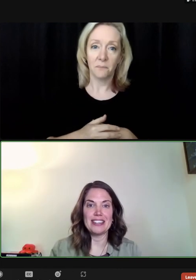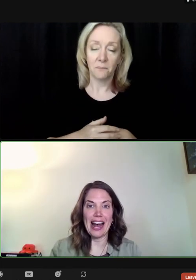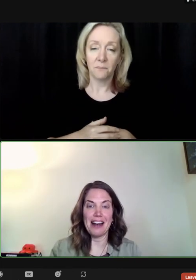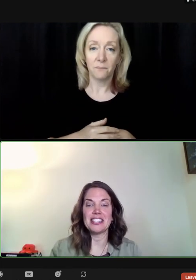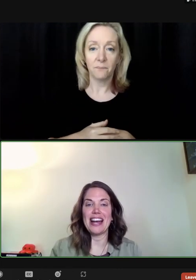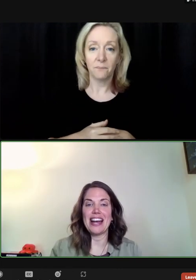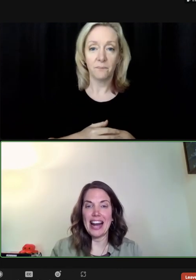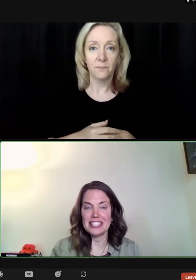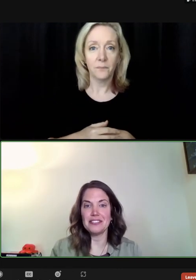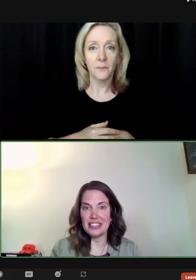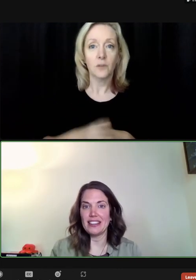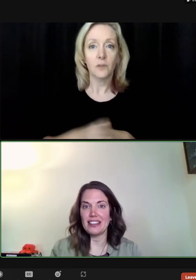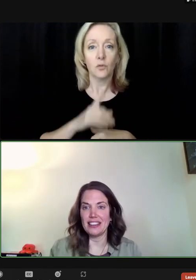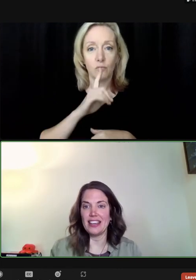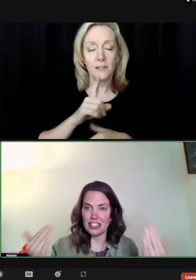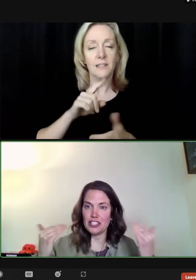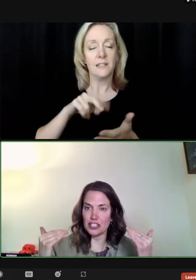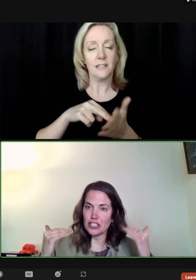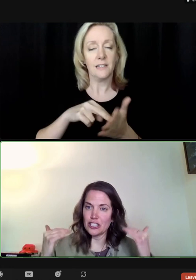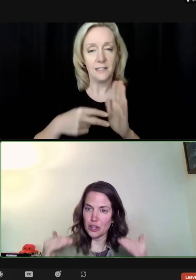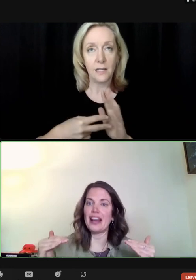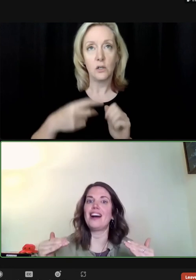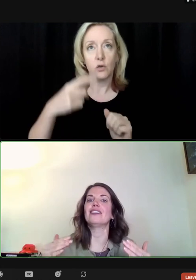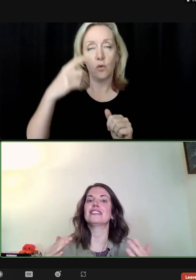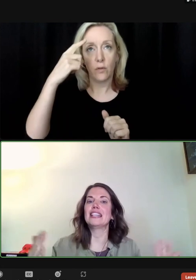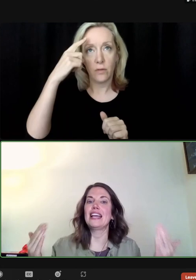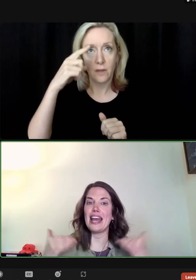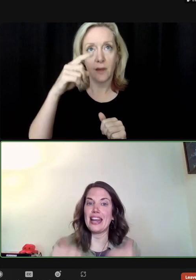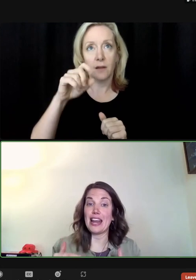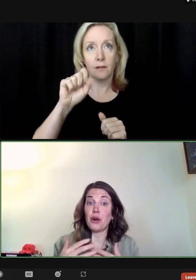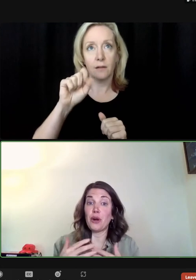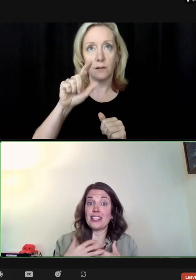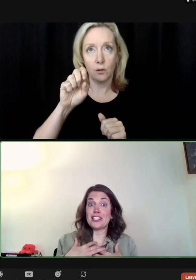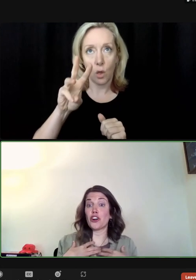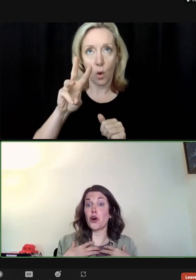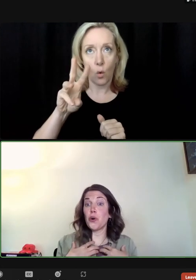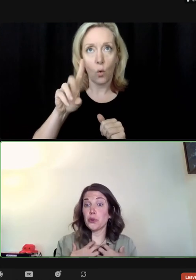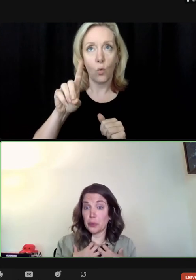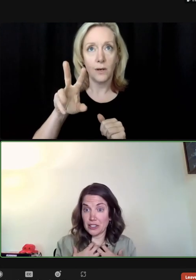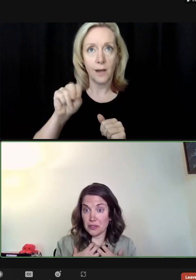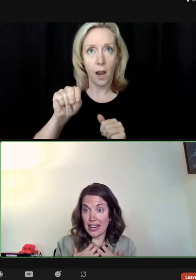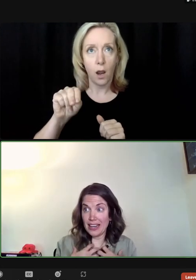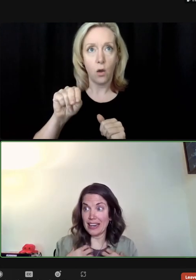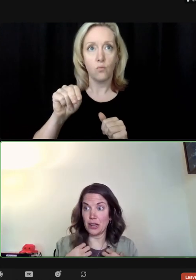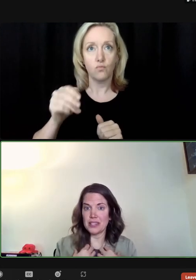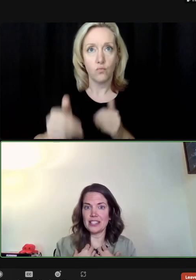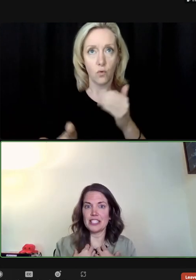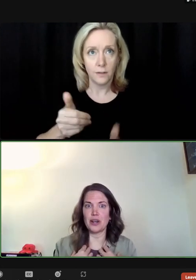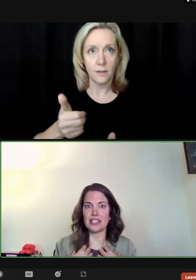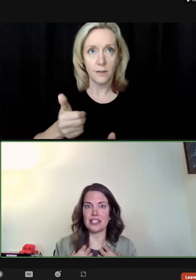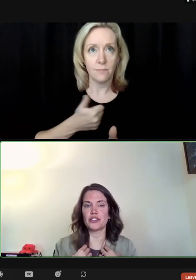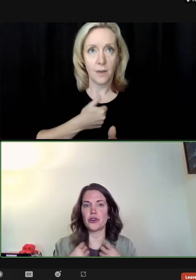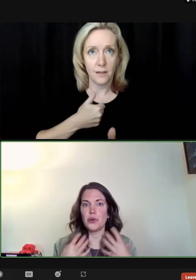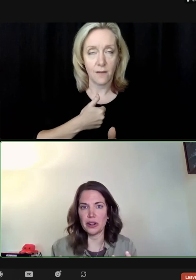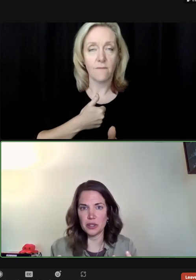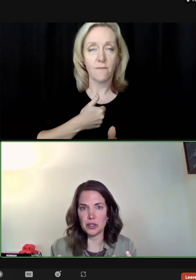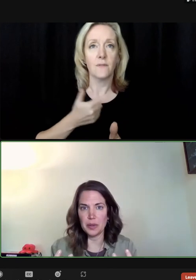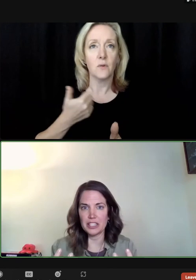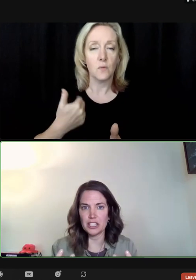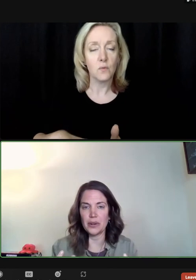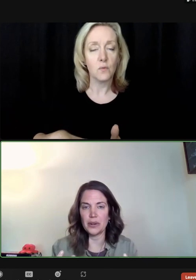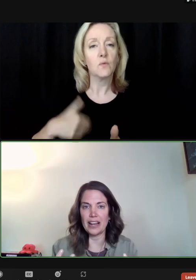So really having to actively think to slow down and process our own words, right? It helps us to process